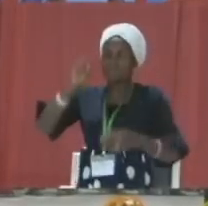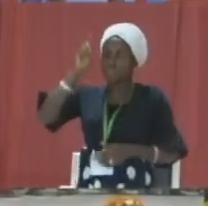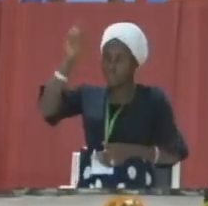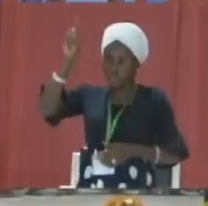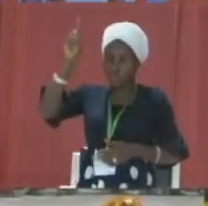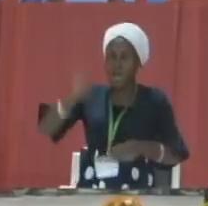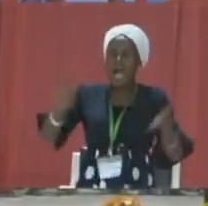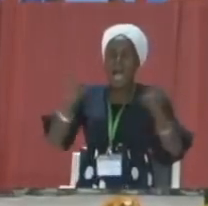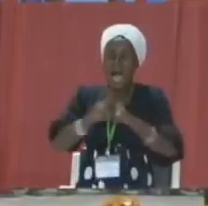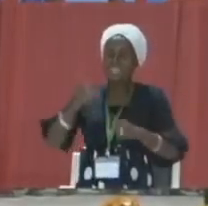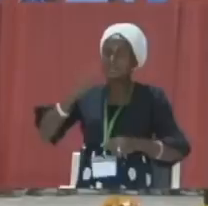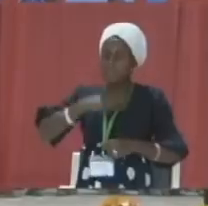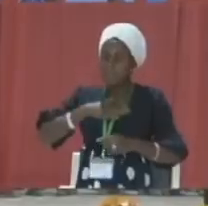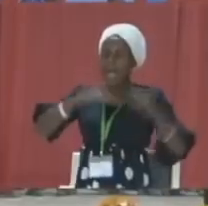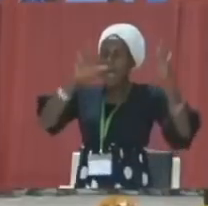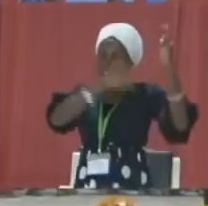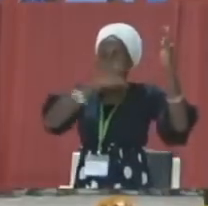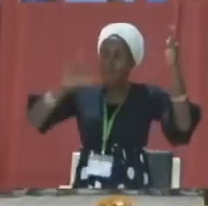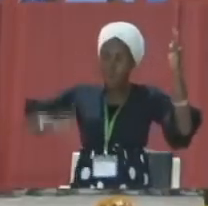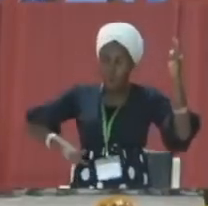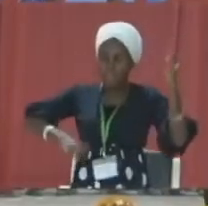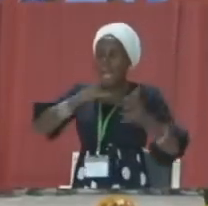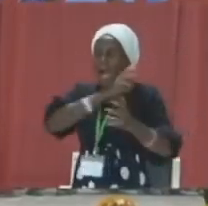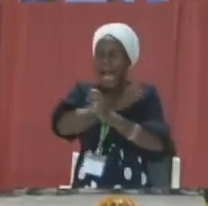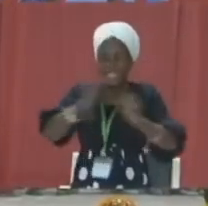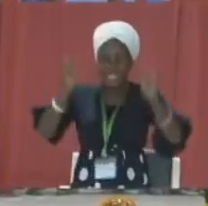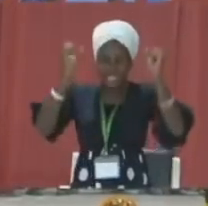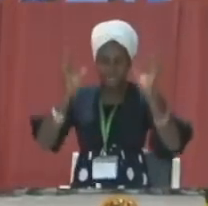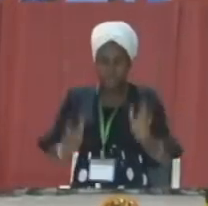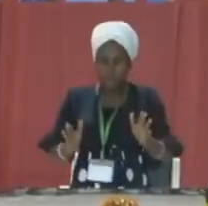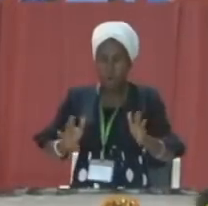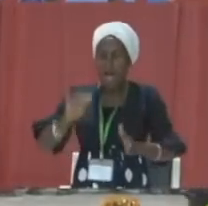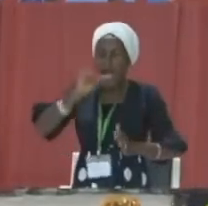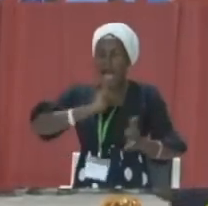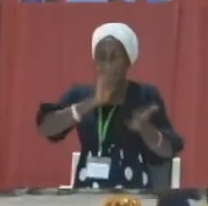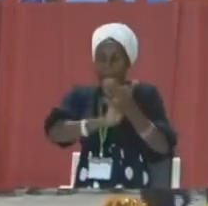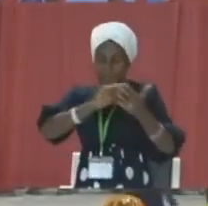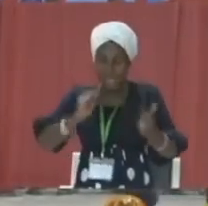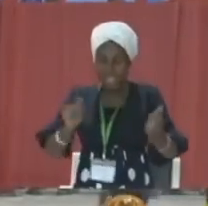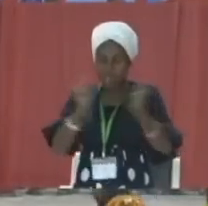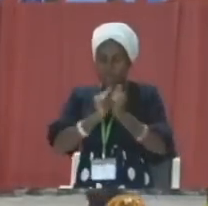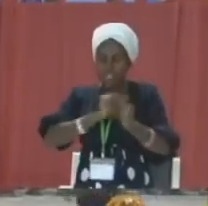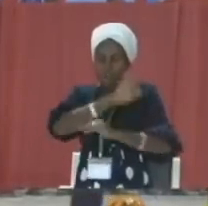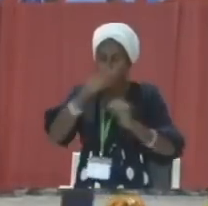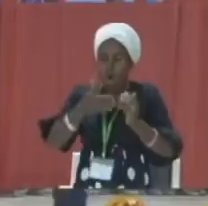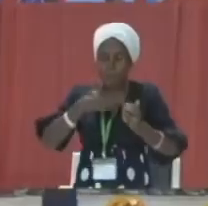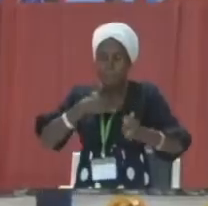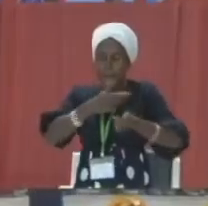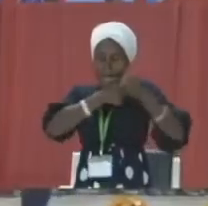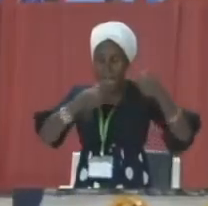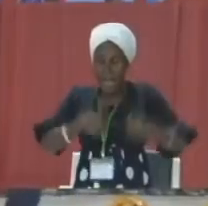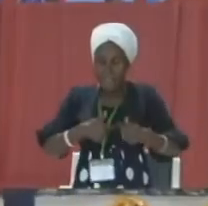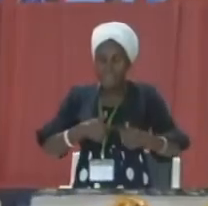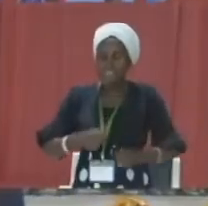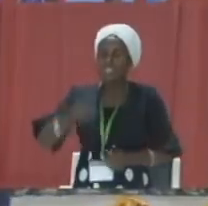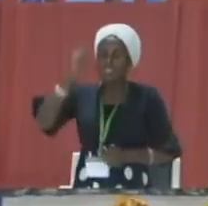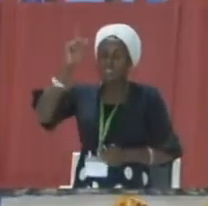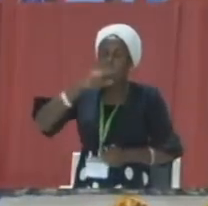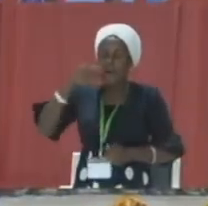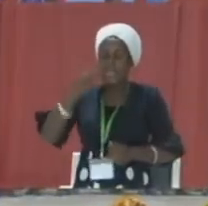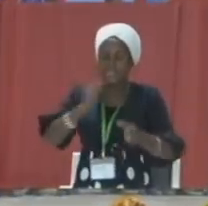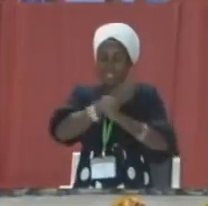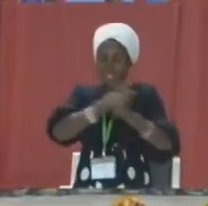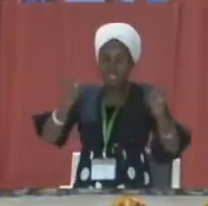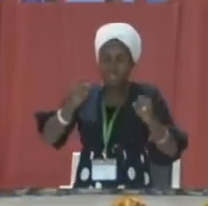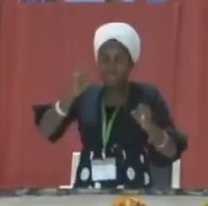Lord and my Savior. I believe with all my heart you are the Son of God. You